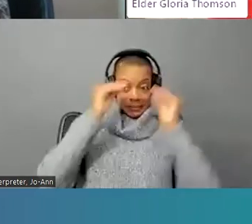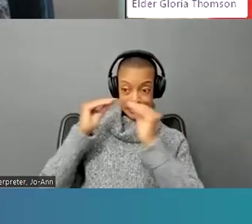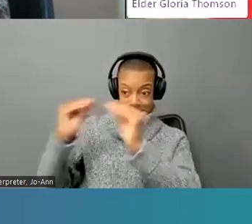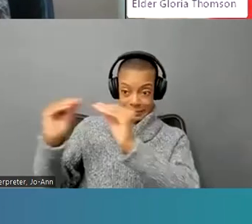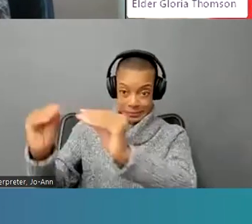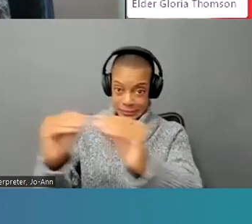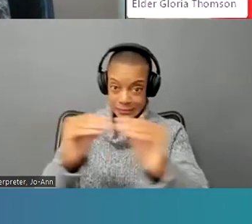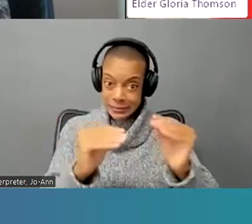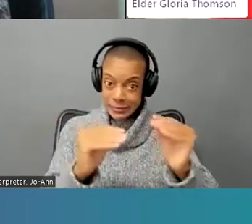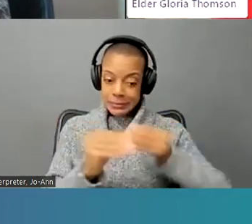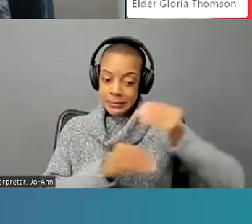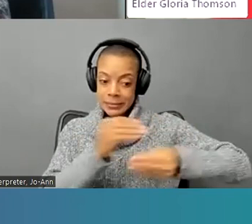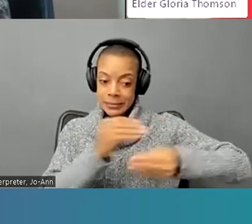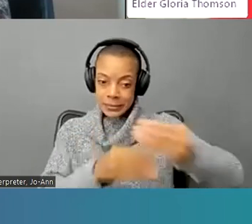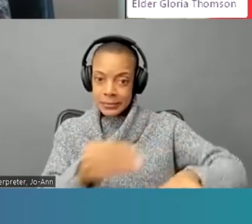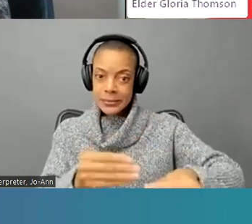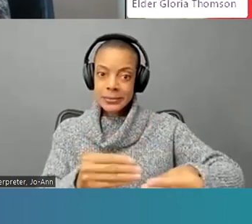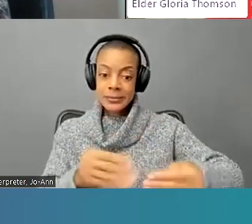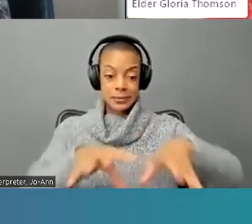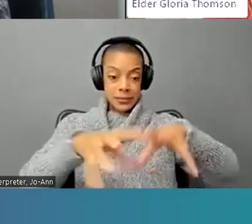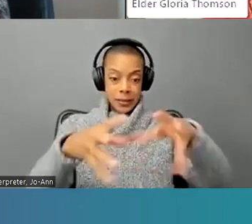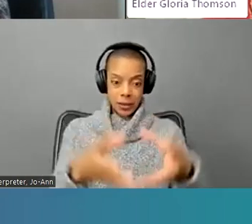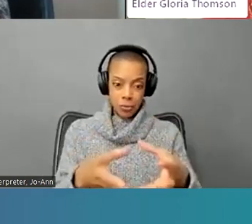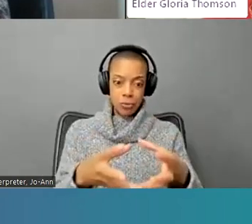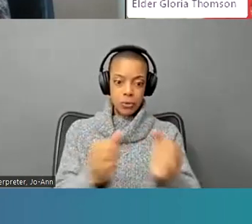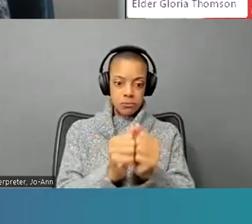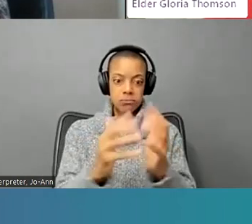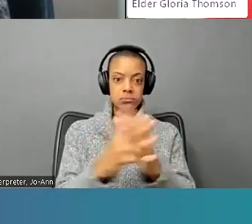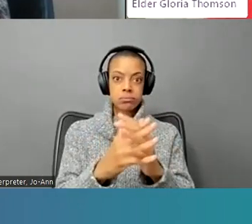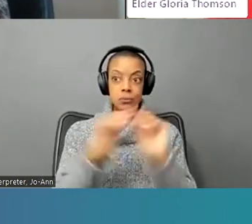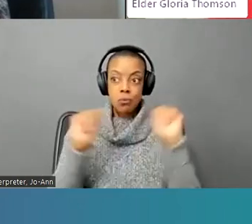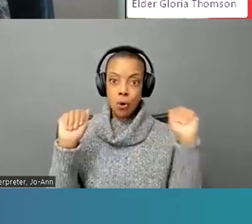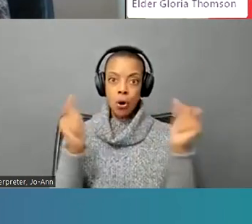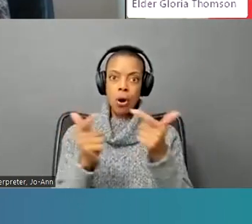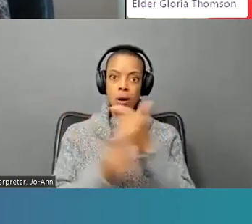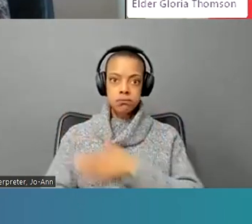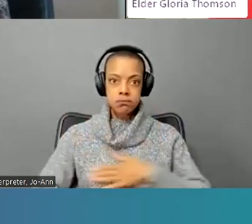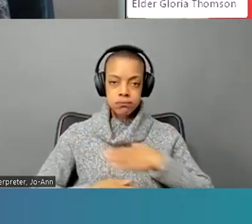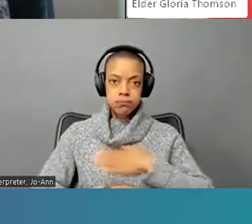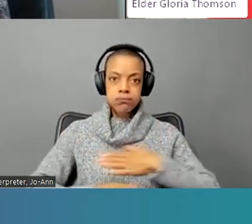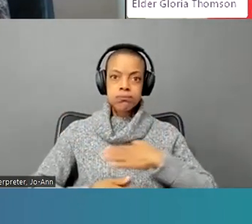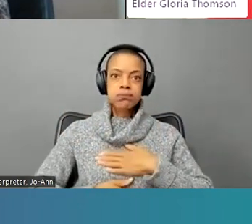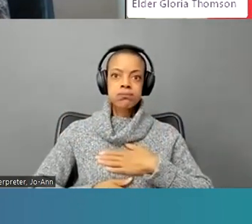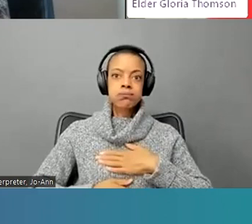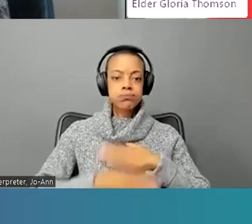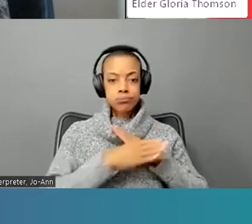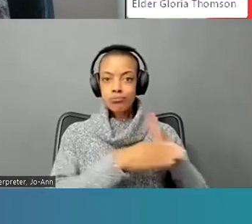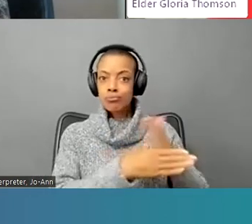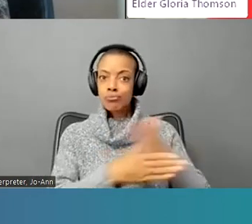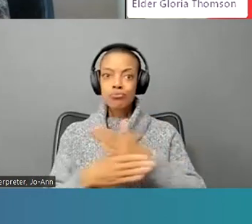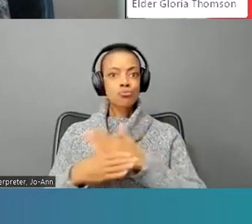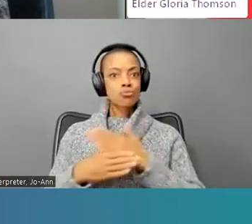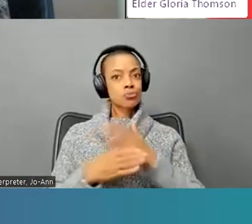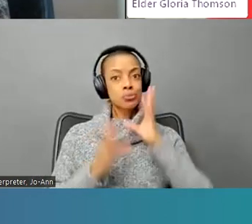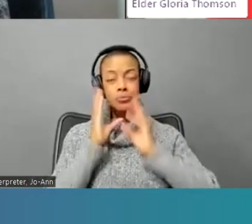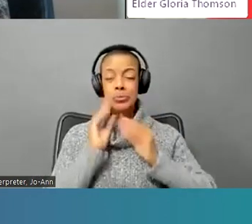this earth was created for all of us to enjoy and to have this experience of good life